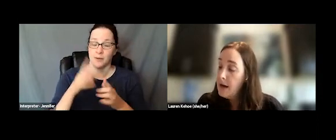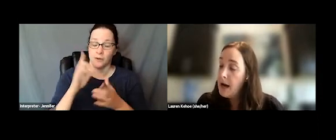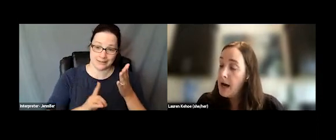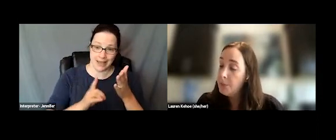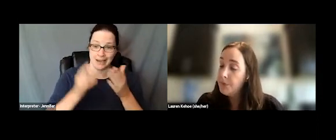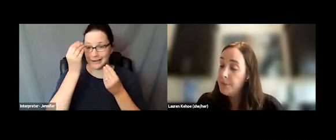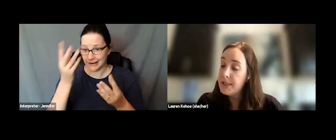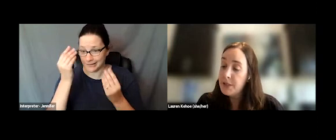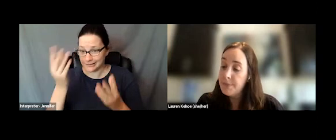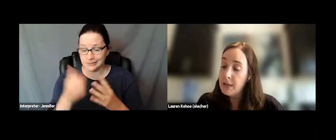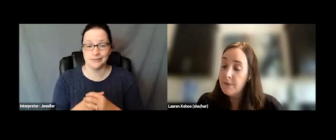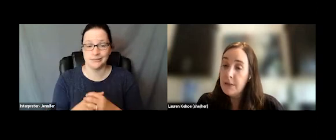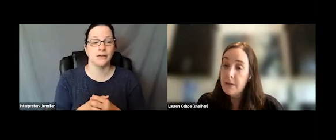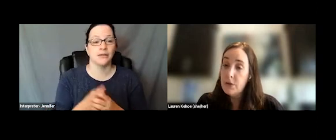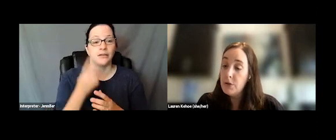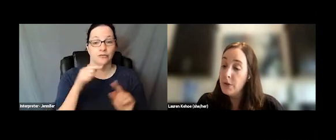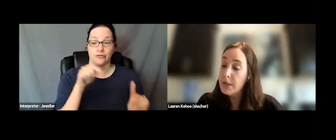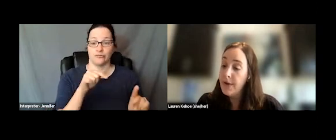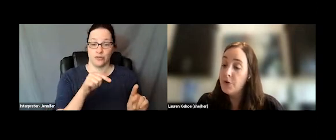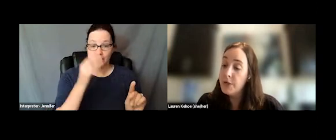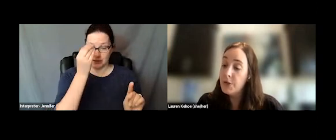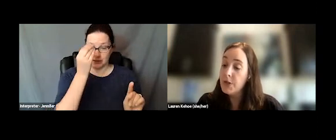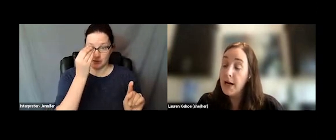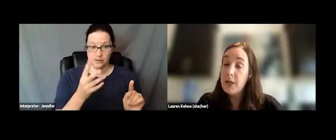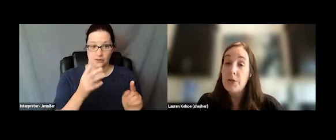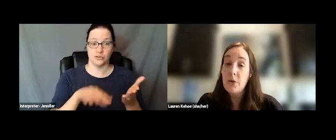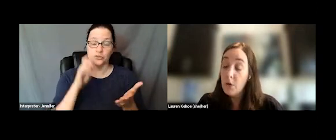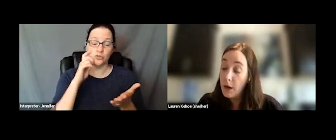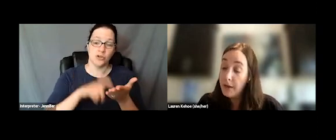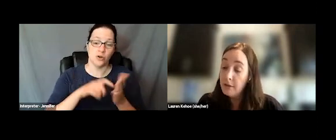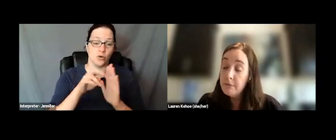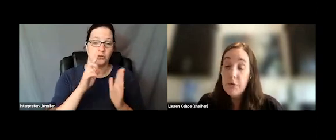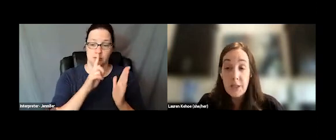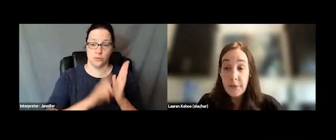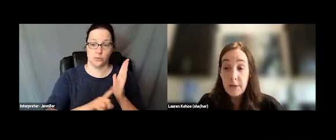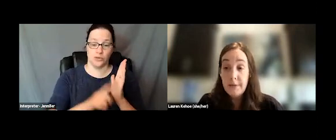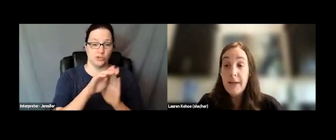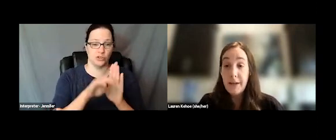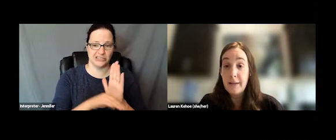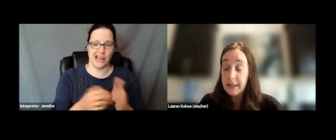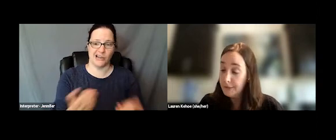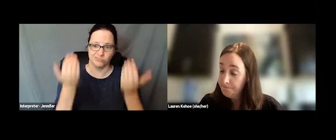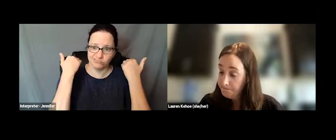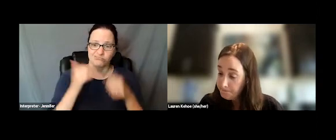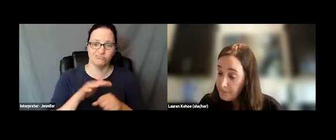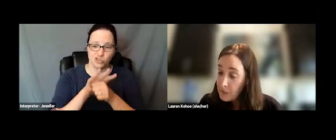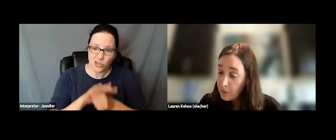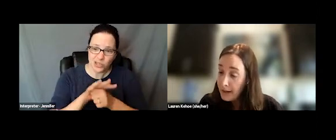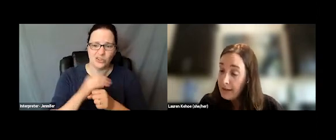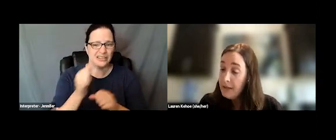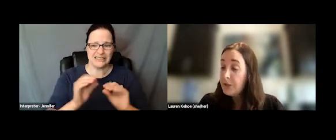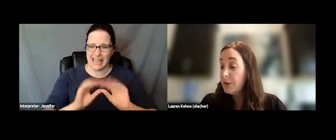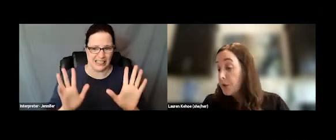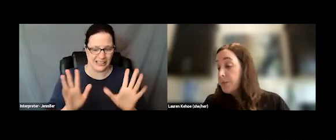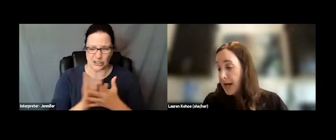content. From this perspective, students found research guides overwhelming, stressful, and unclear.